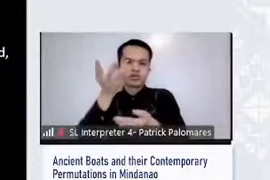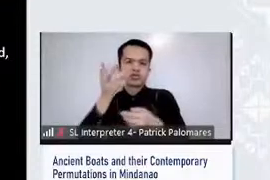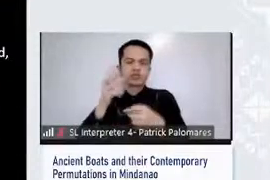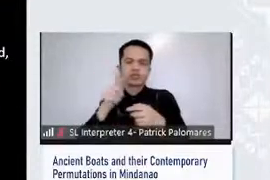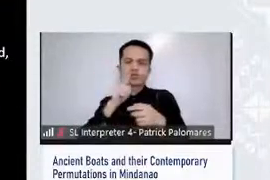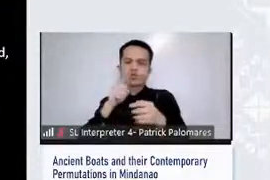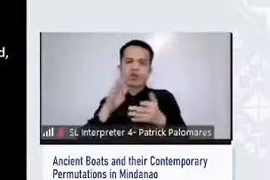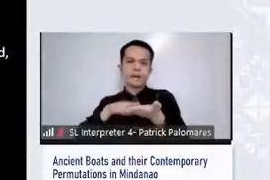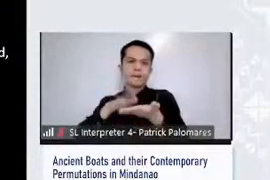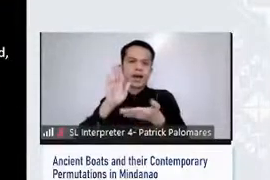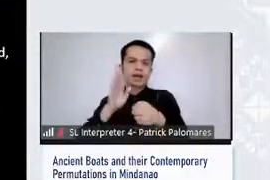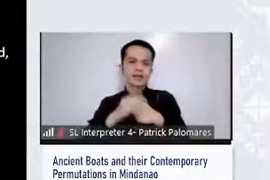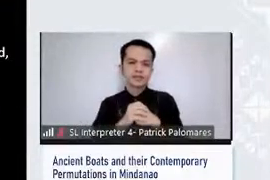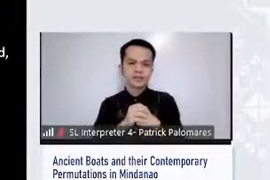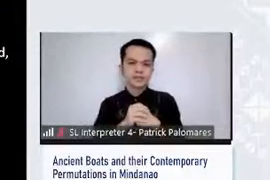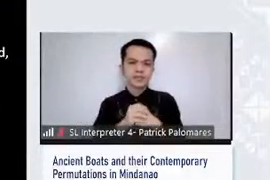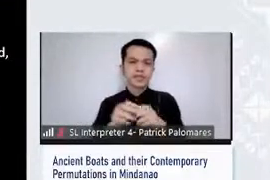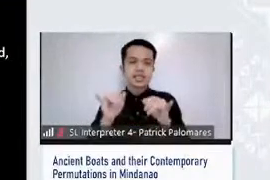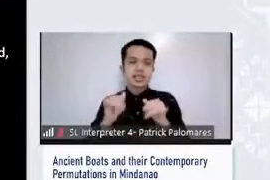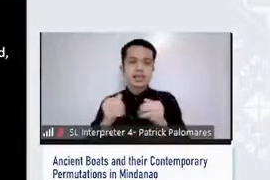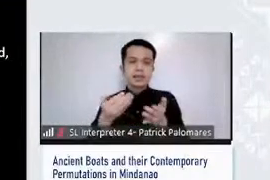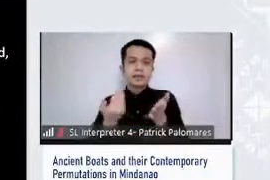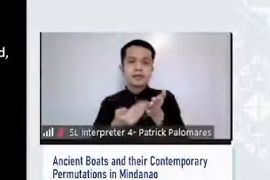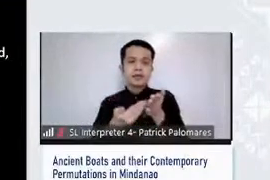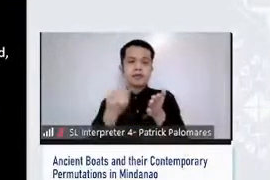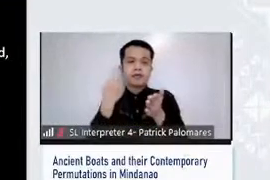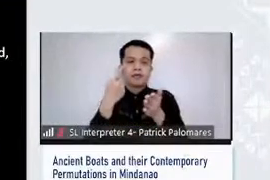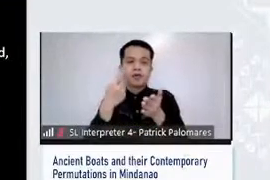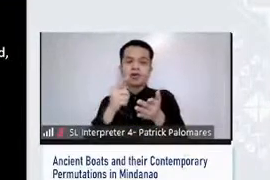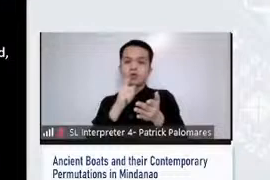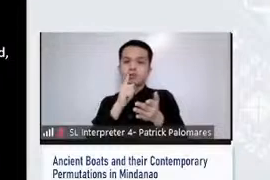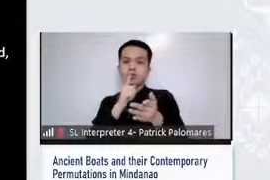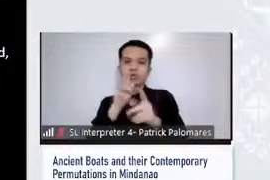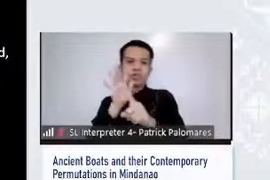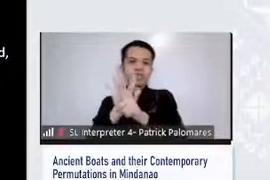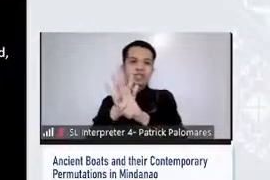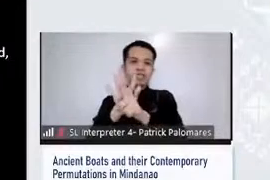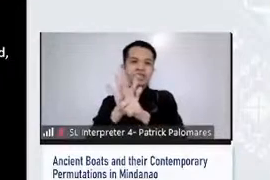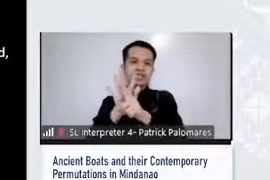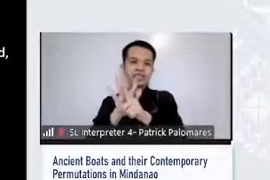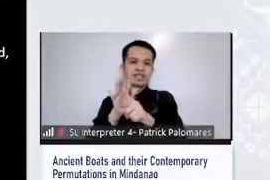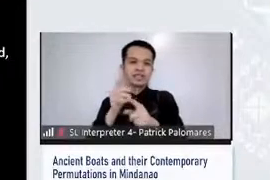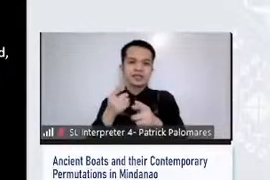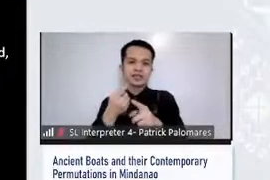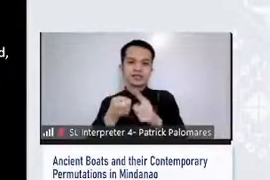tea may also be gleaned by the number of porcelain tea sets retrieved from the cargo, as you can see